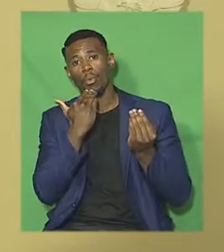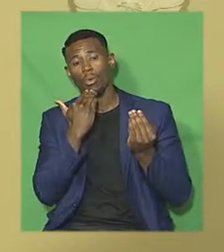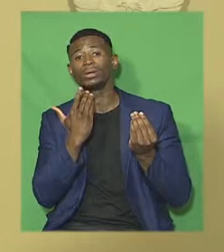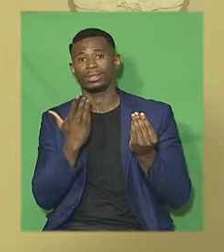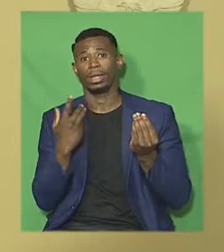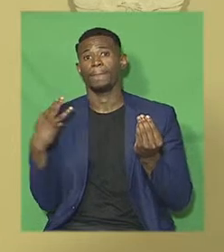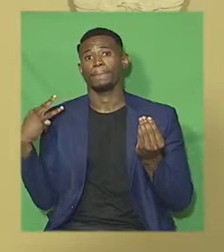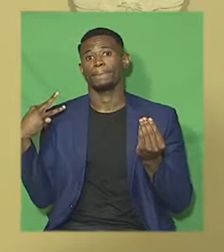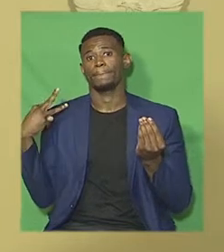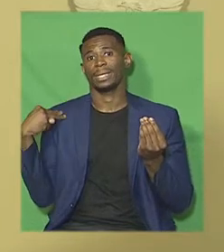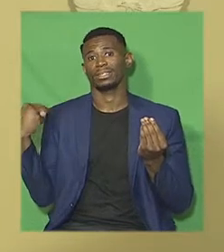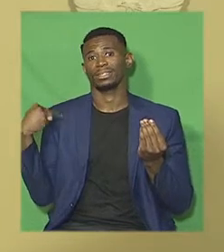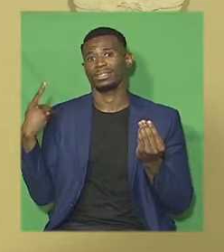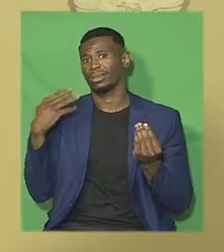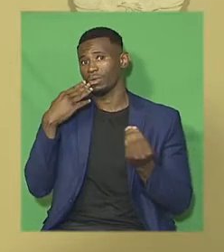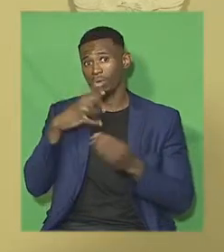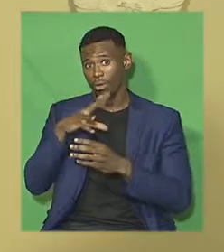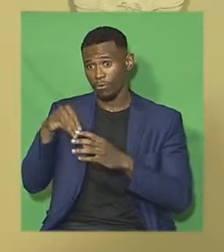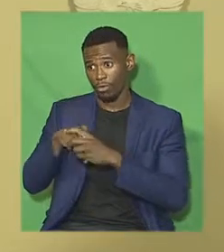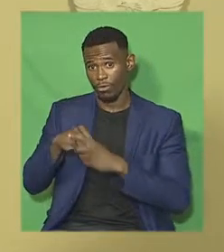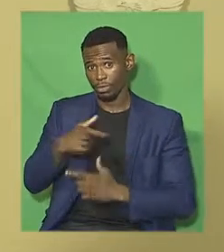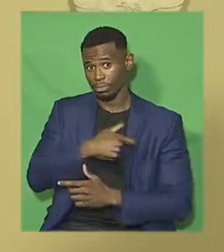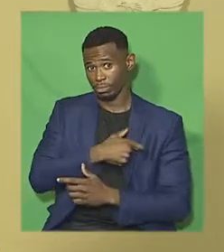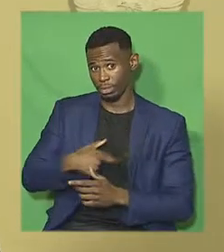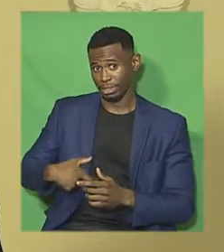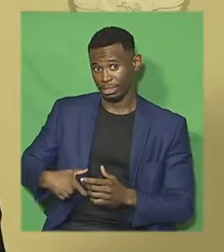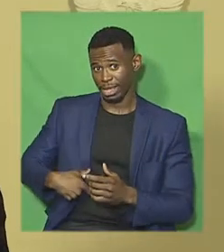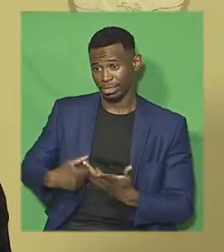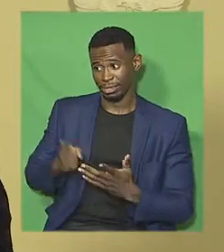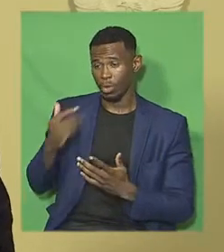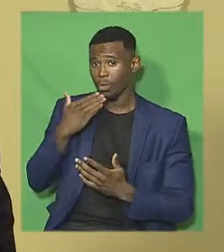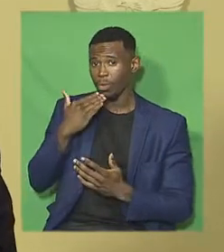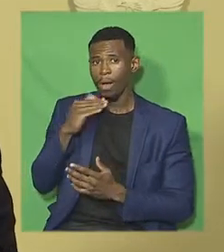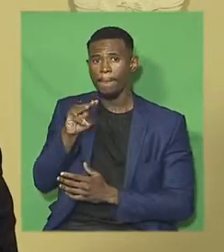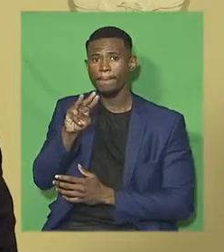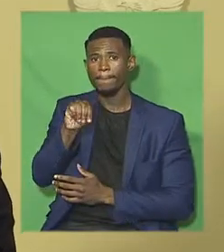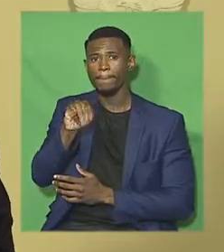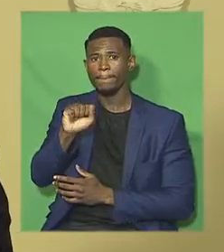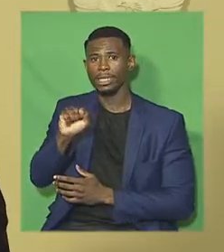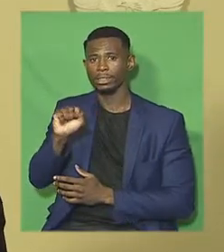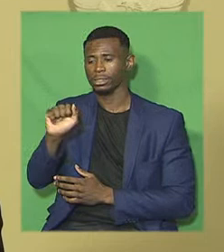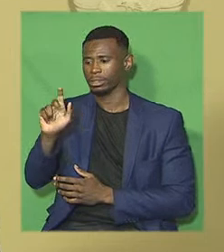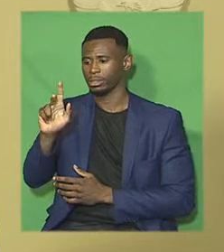Minister in the Presidency will be Ms. Nkoana-Mashabane,